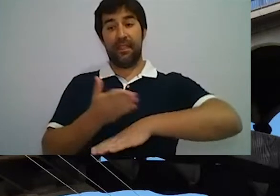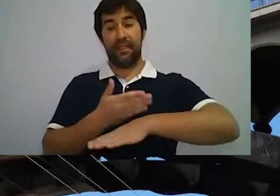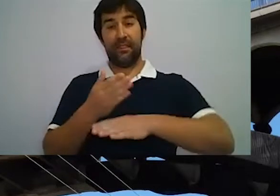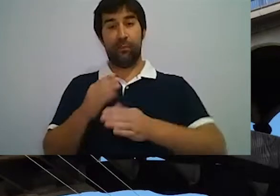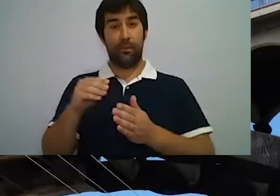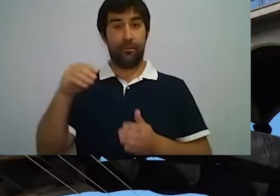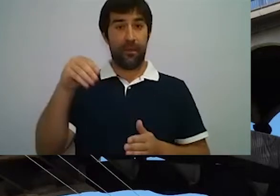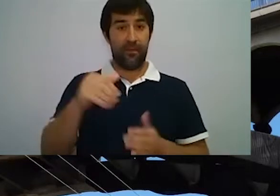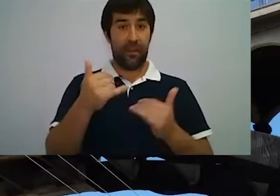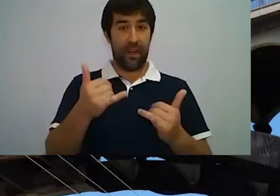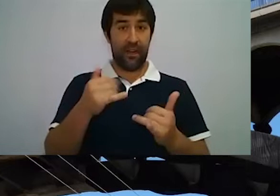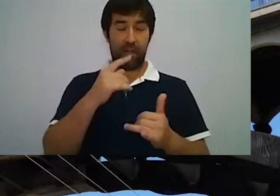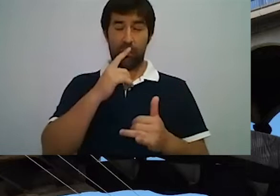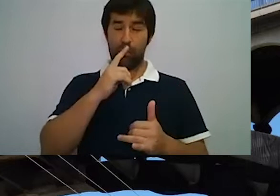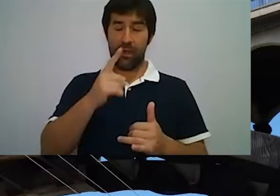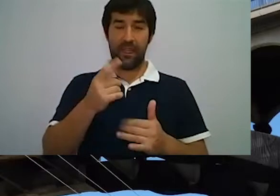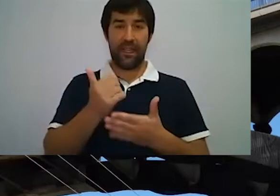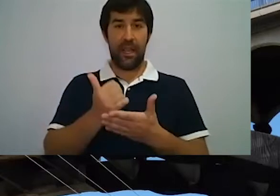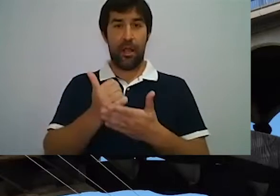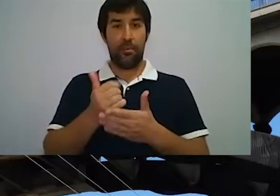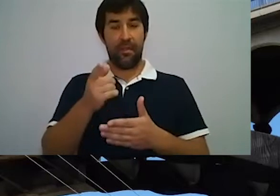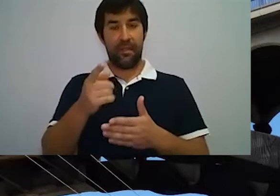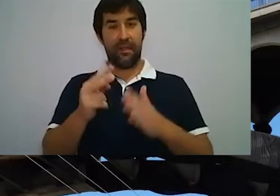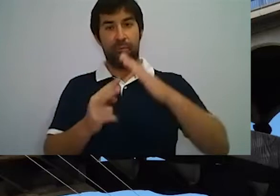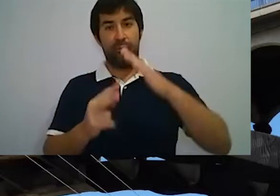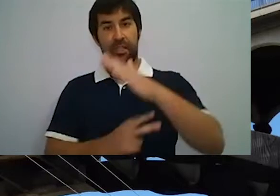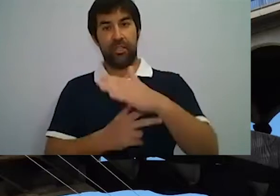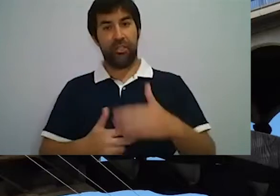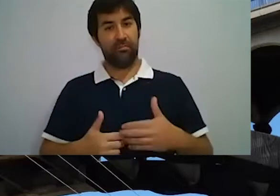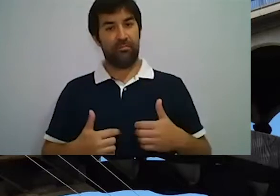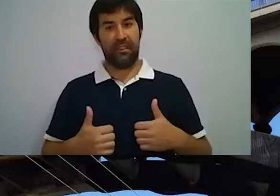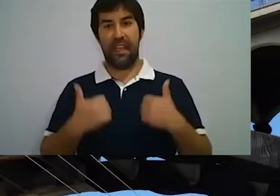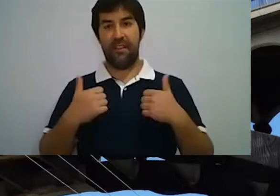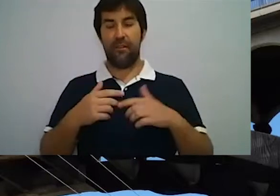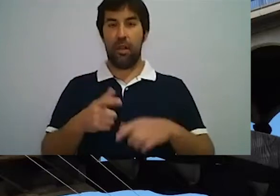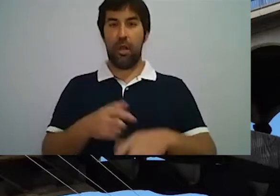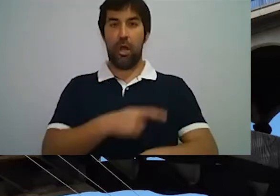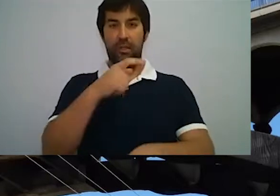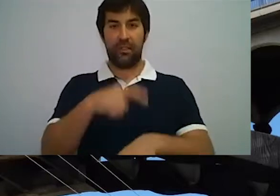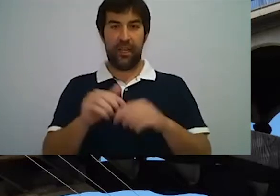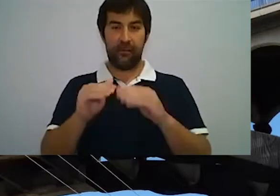there's any issues that we can resolve now before we get too deep into the meeting.